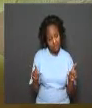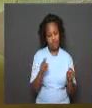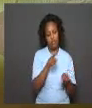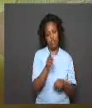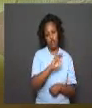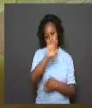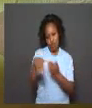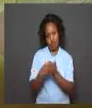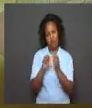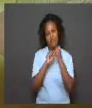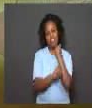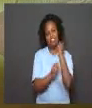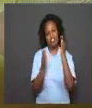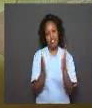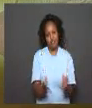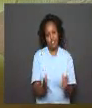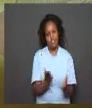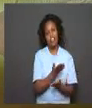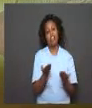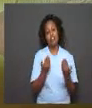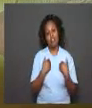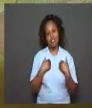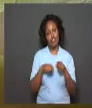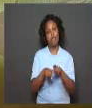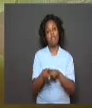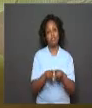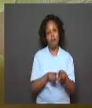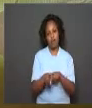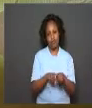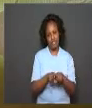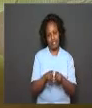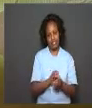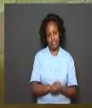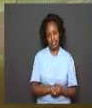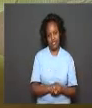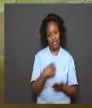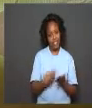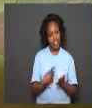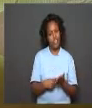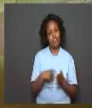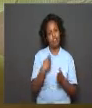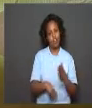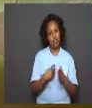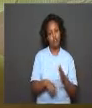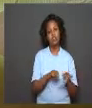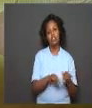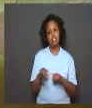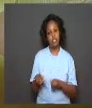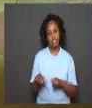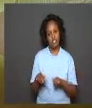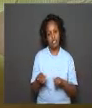basic values that all agree upon. These are values like